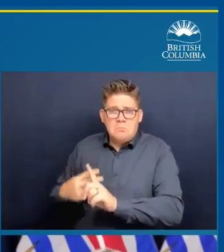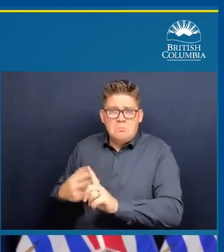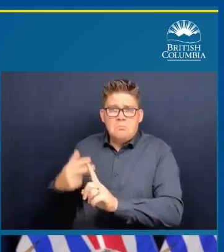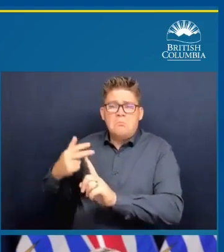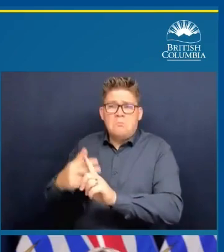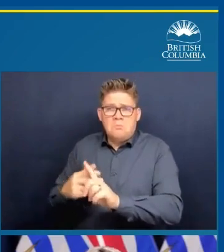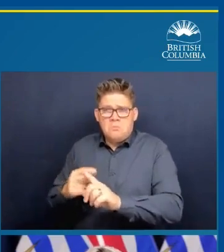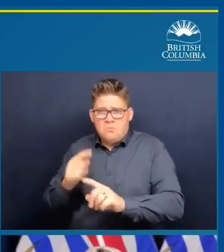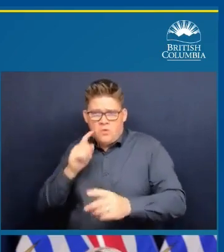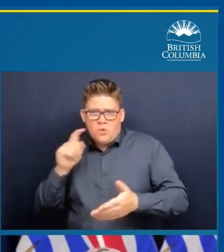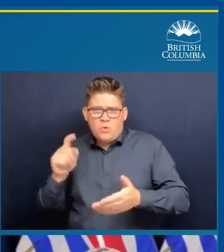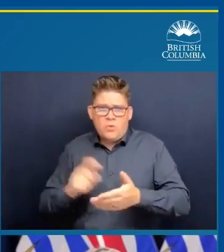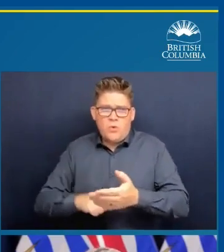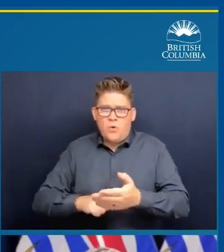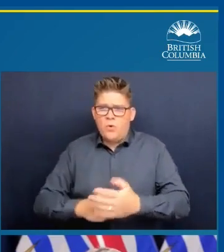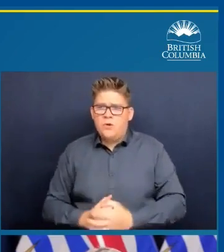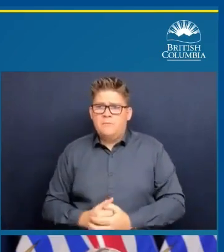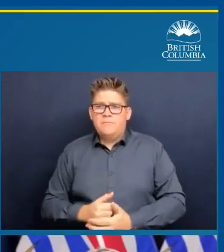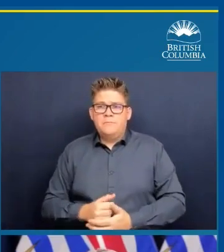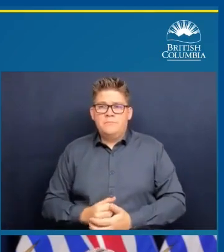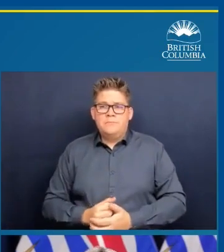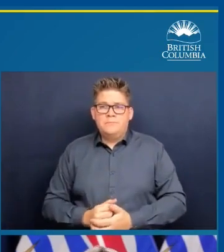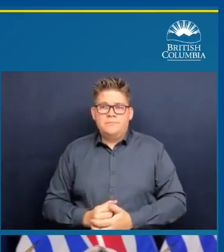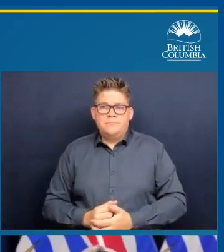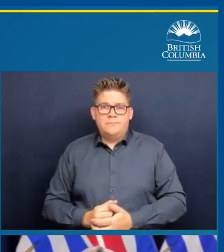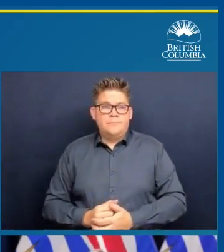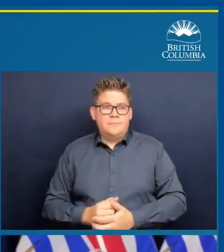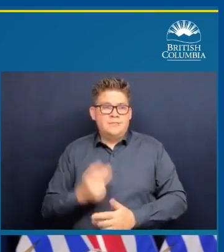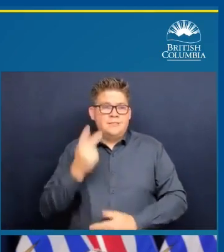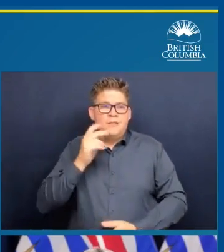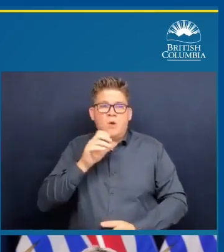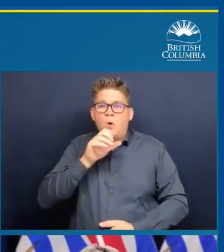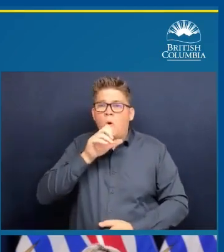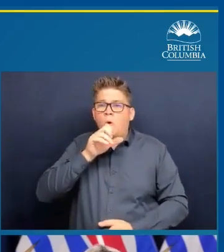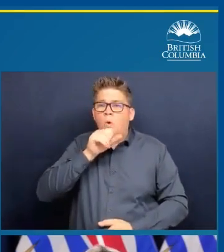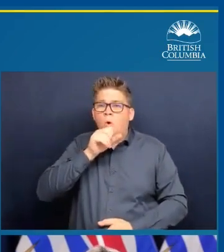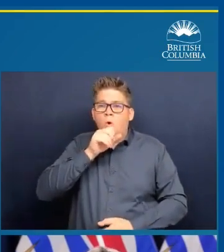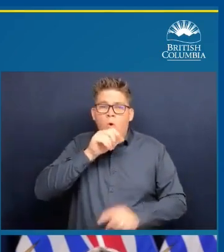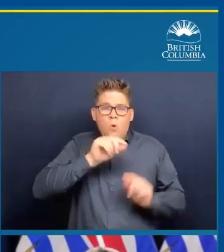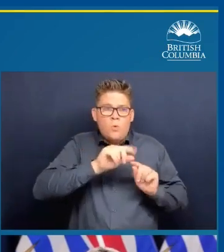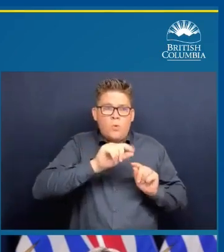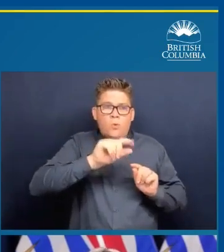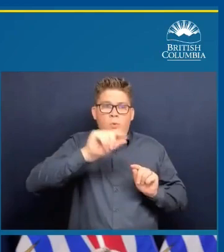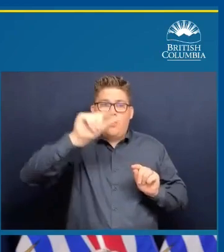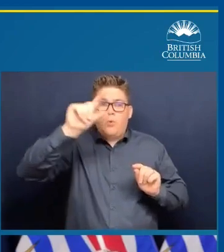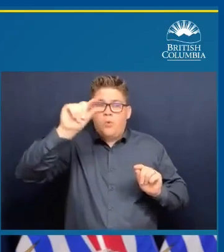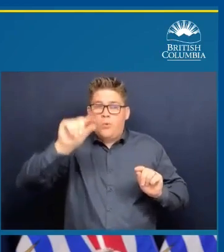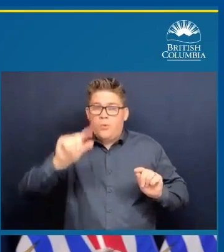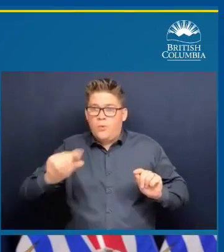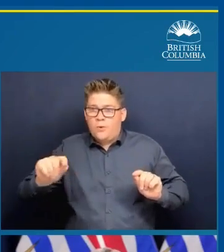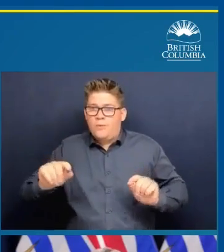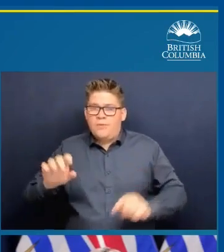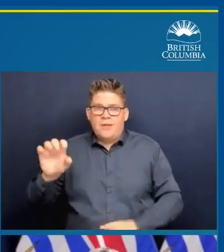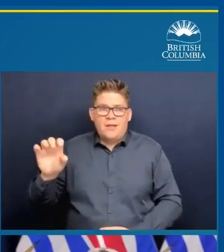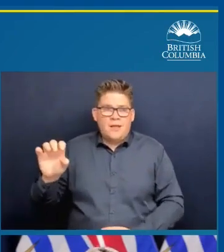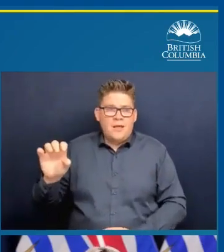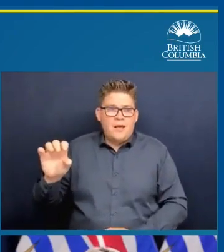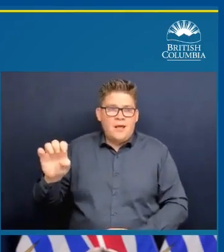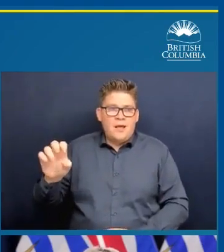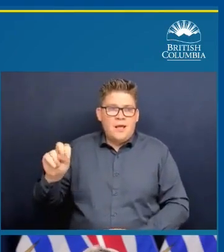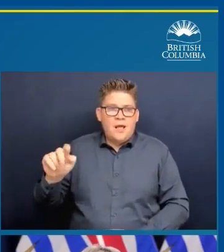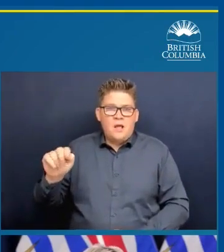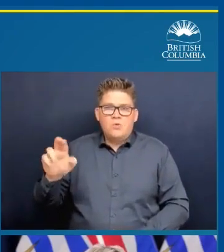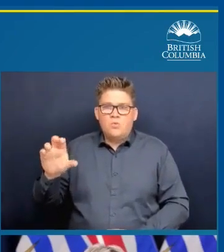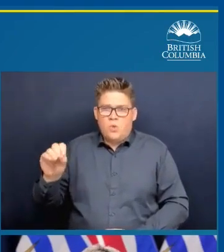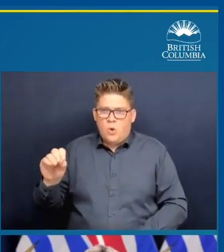been enteroviruses and rhinoviruses. And those are ones that we call the common cold. And enteroviruses in particular